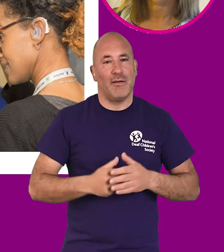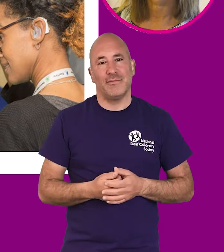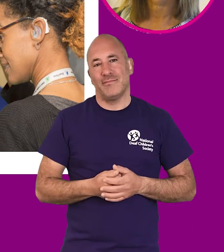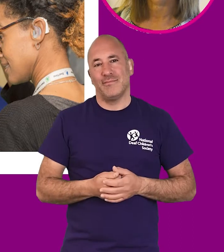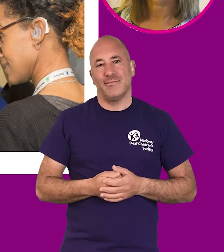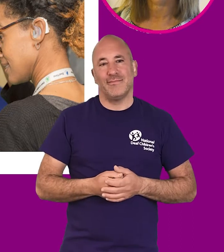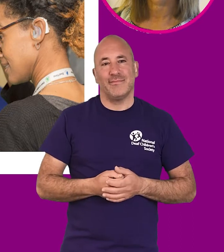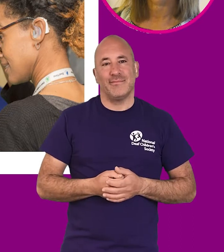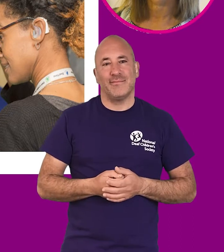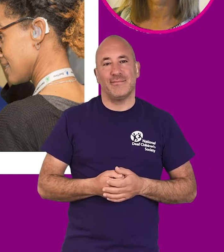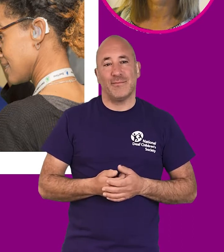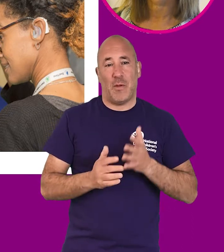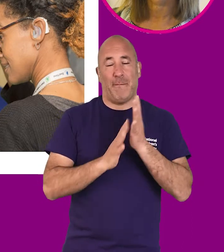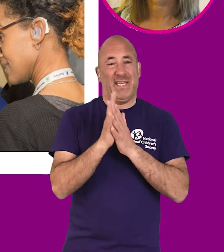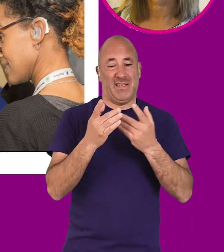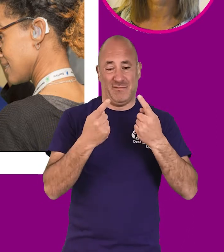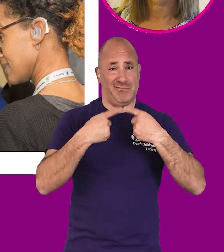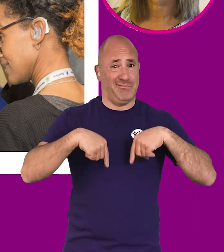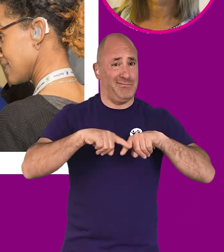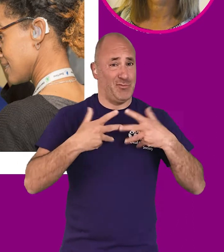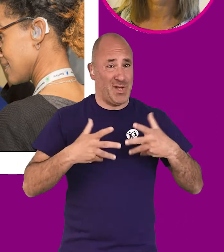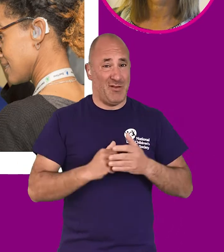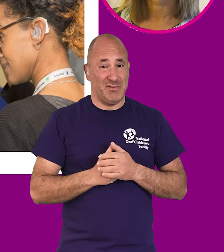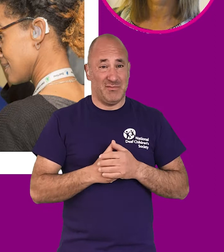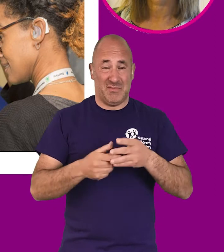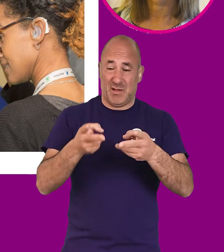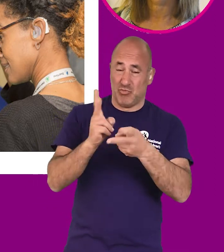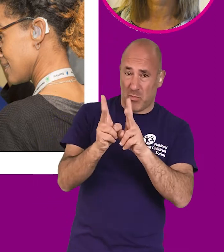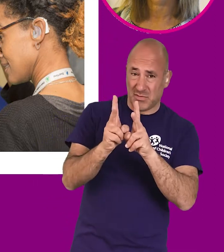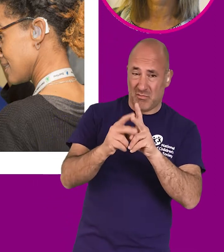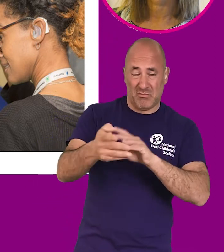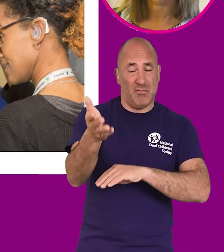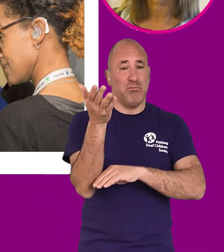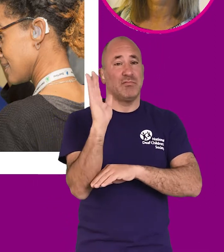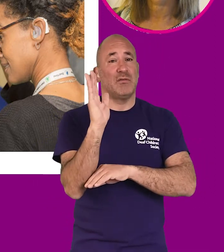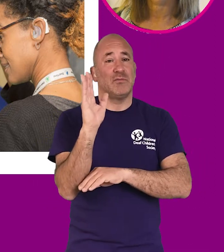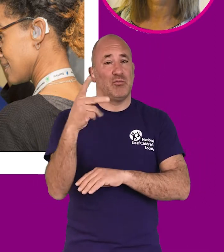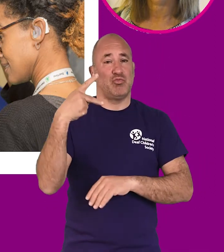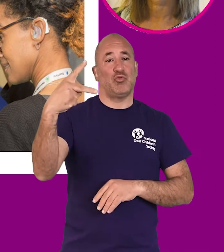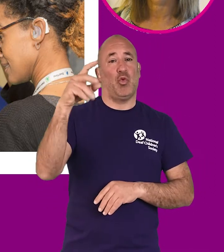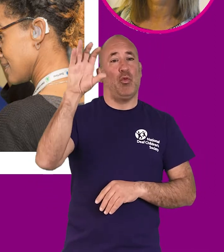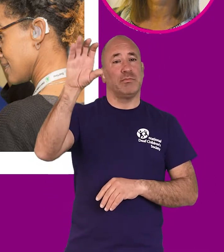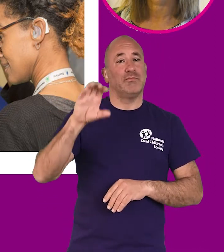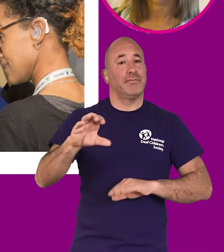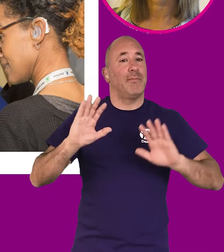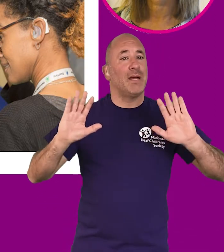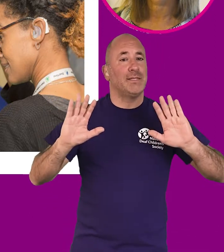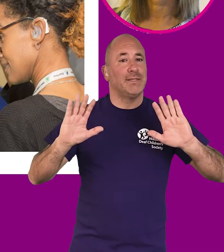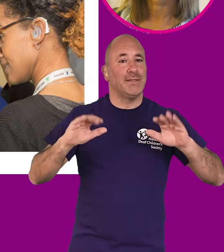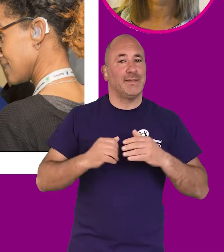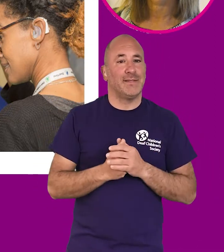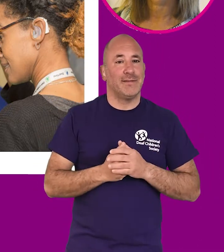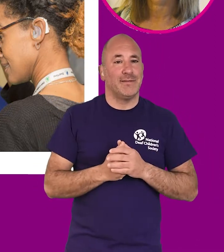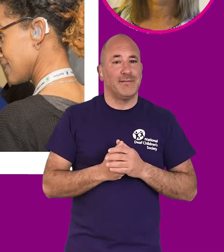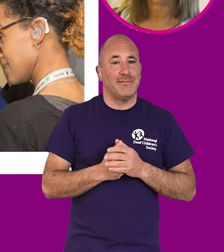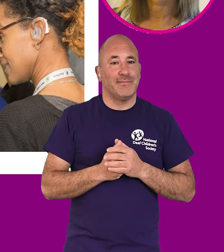so that it's just the people that you need on the screen. So for us today, we have the